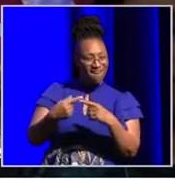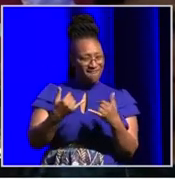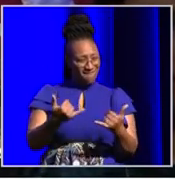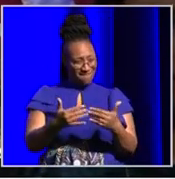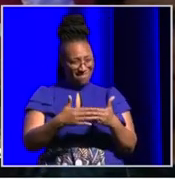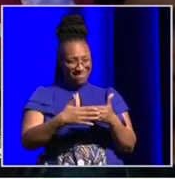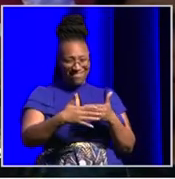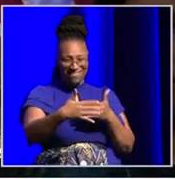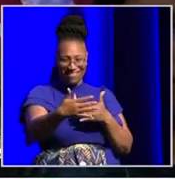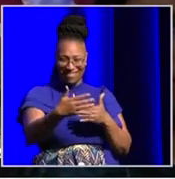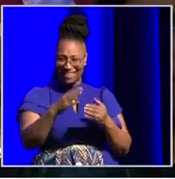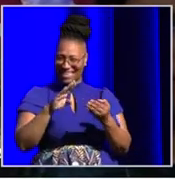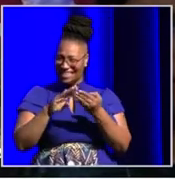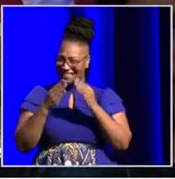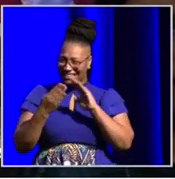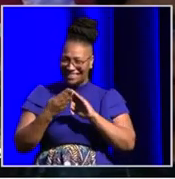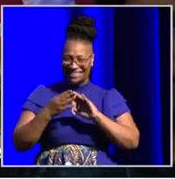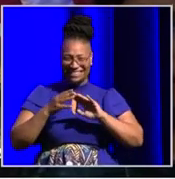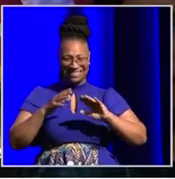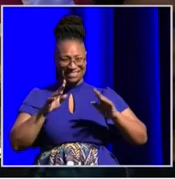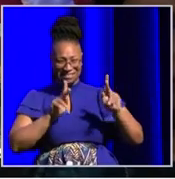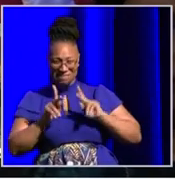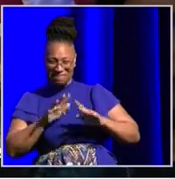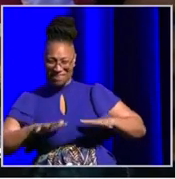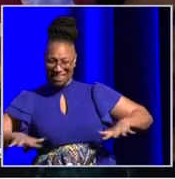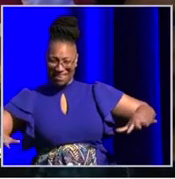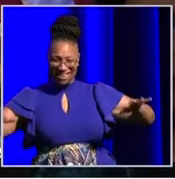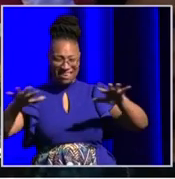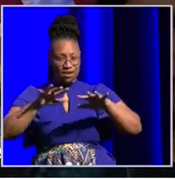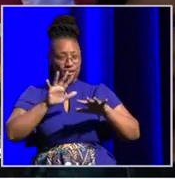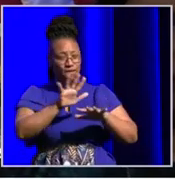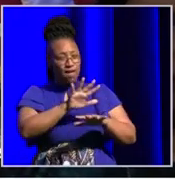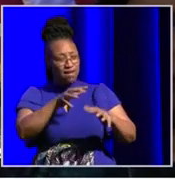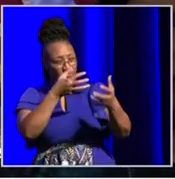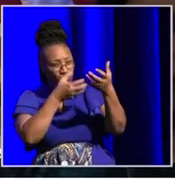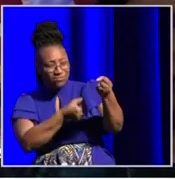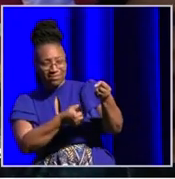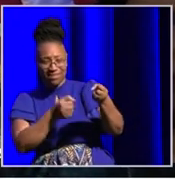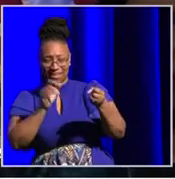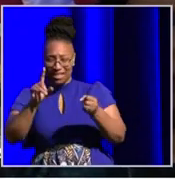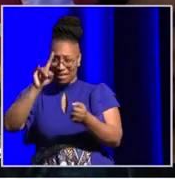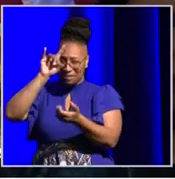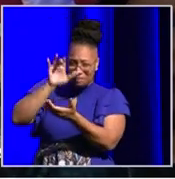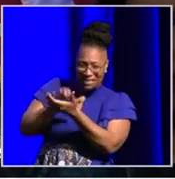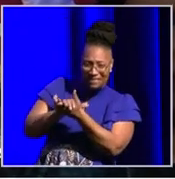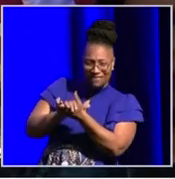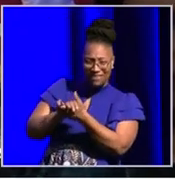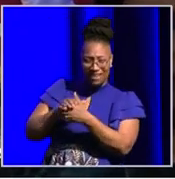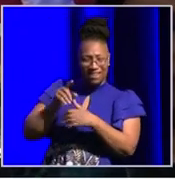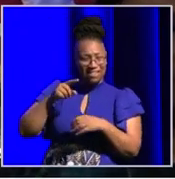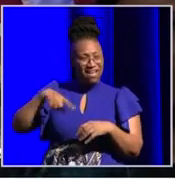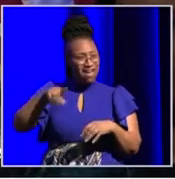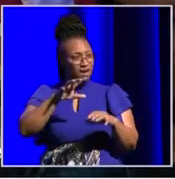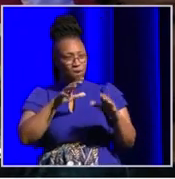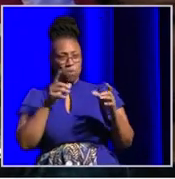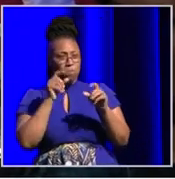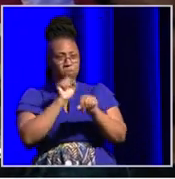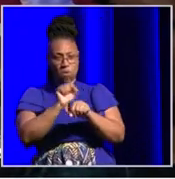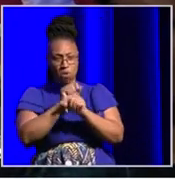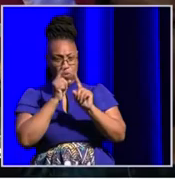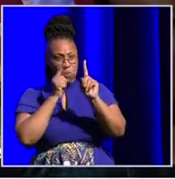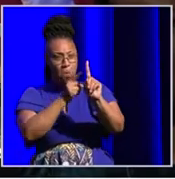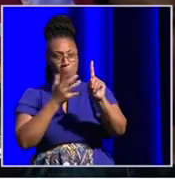lifestyles, beliefs, and practices working for a more just and responsive society